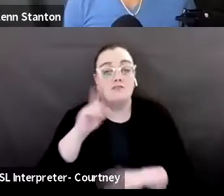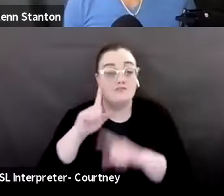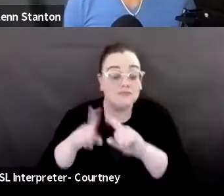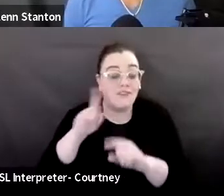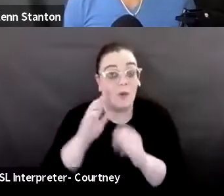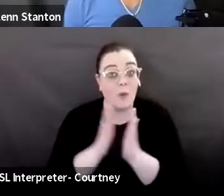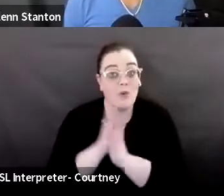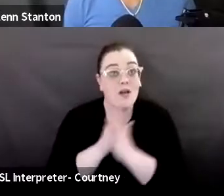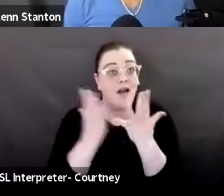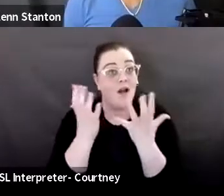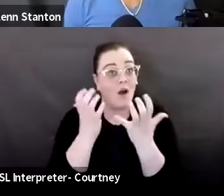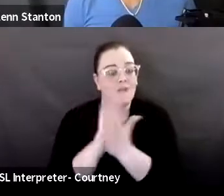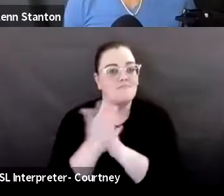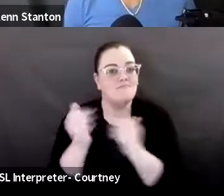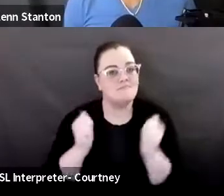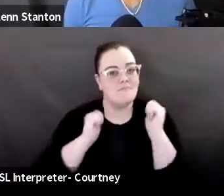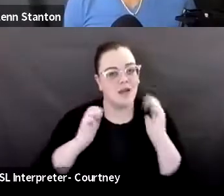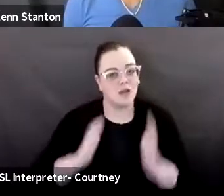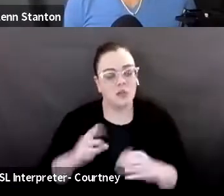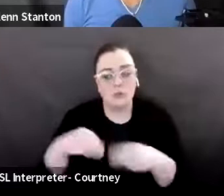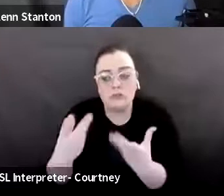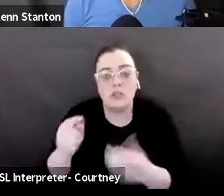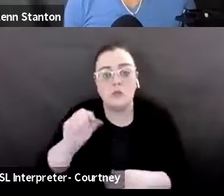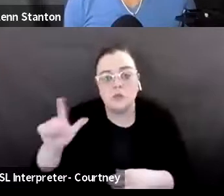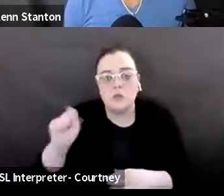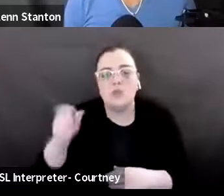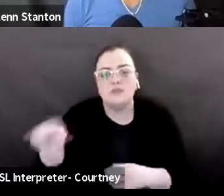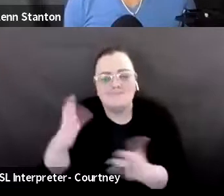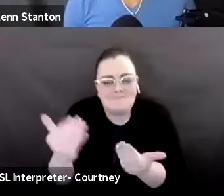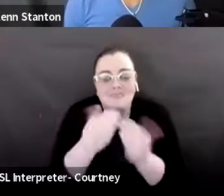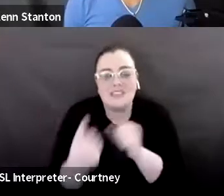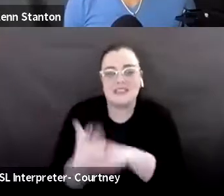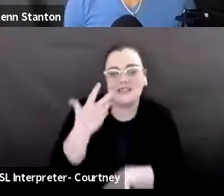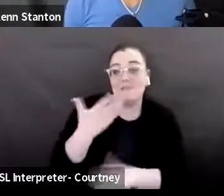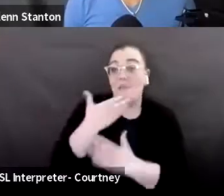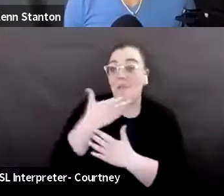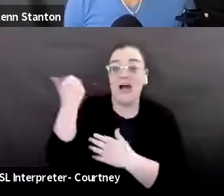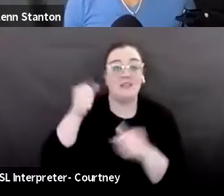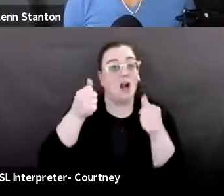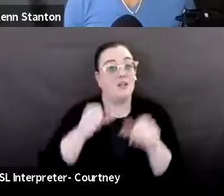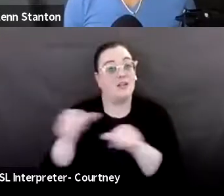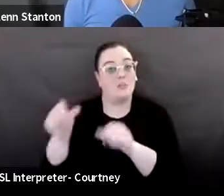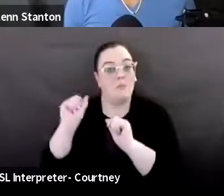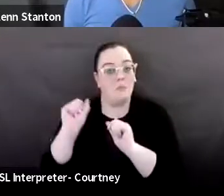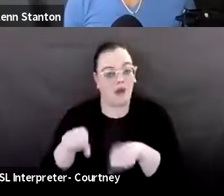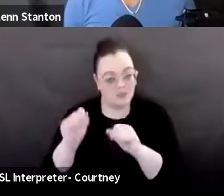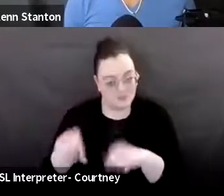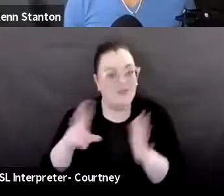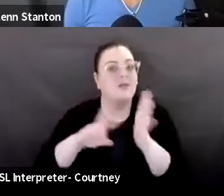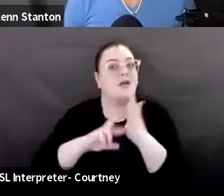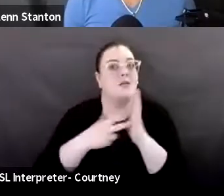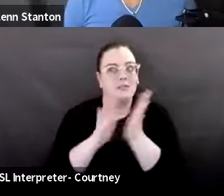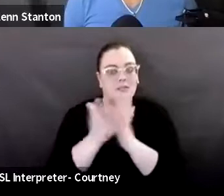aspiring actors to send us back the best audition possible so that it's